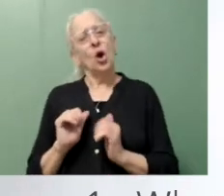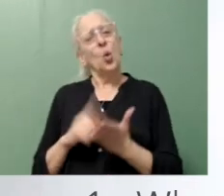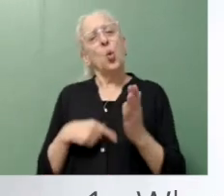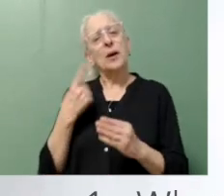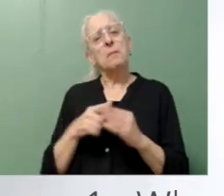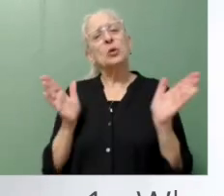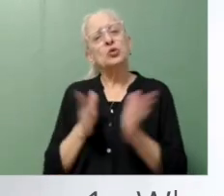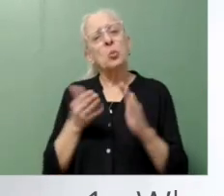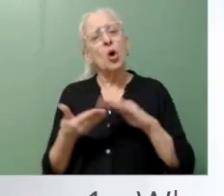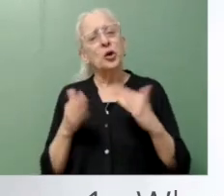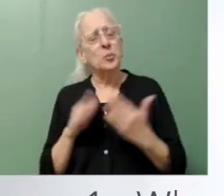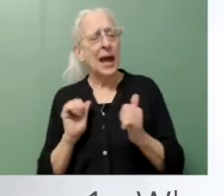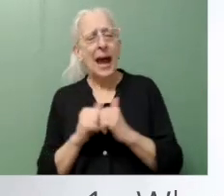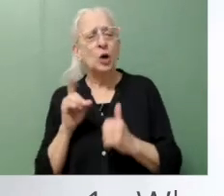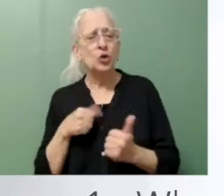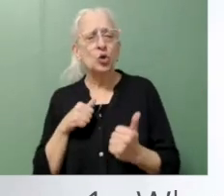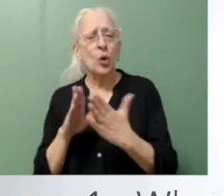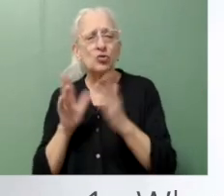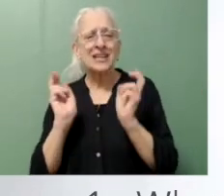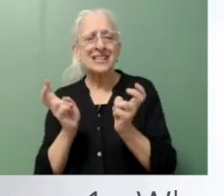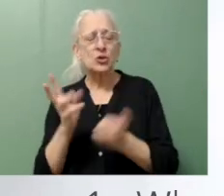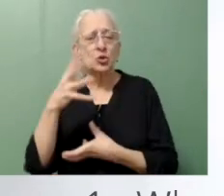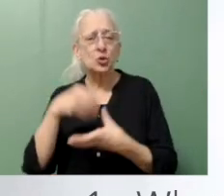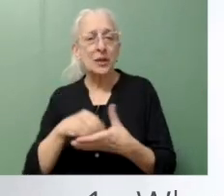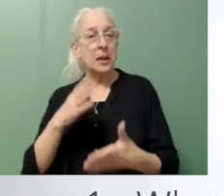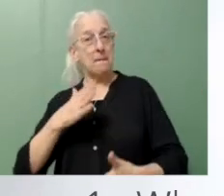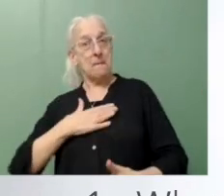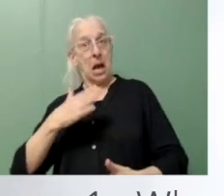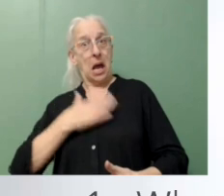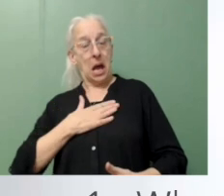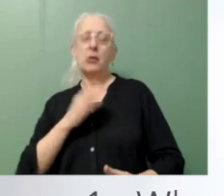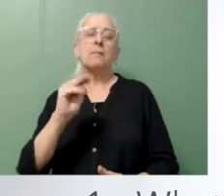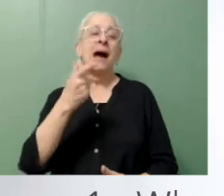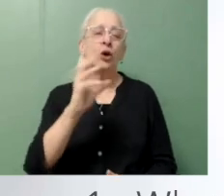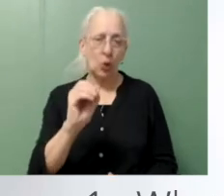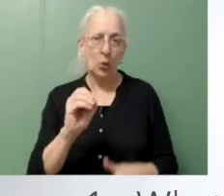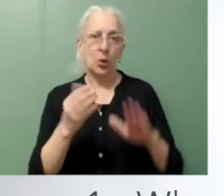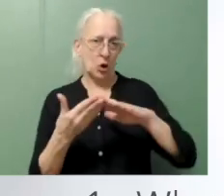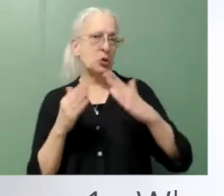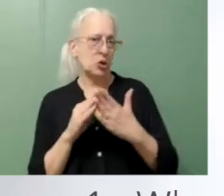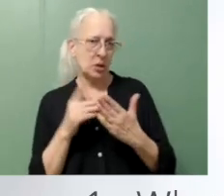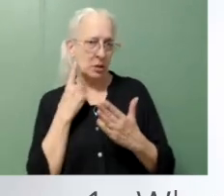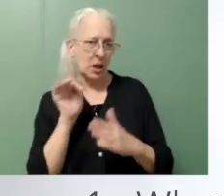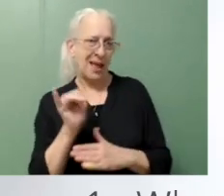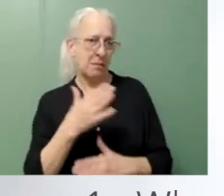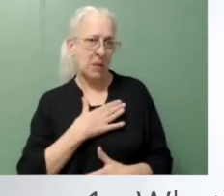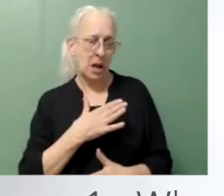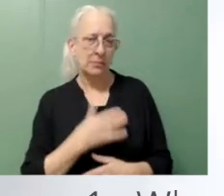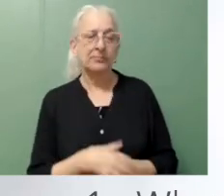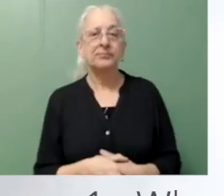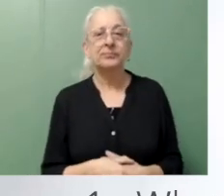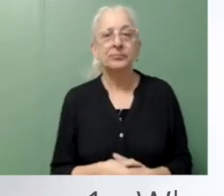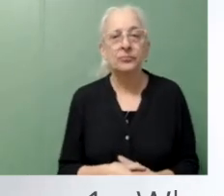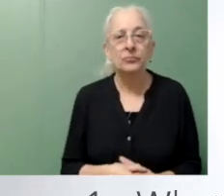small communities? How do you address issues in micro communities such as Sun Valley, for example?